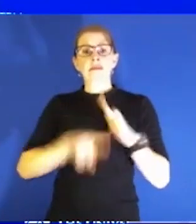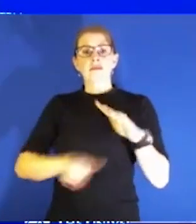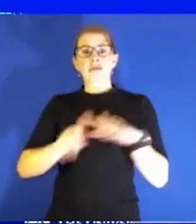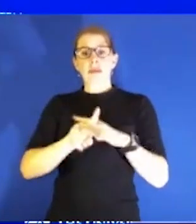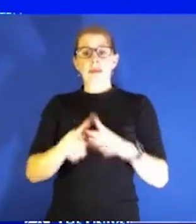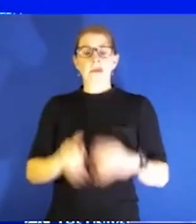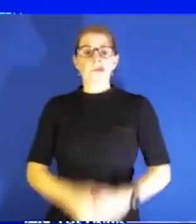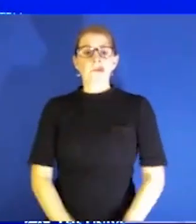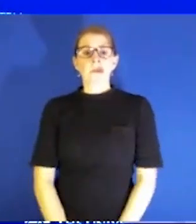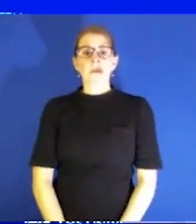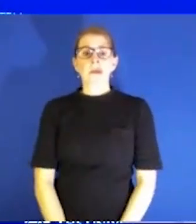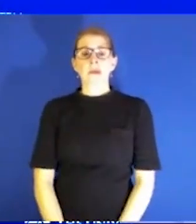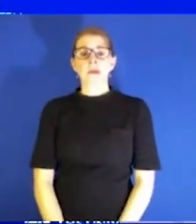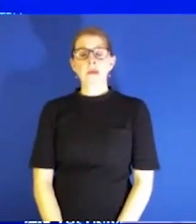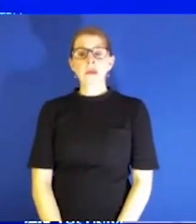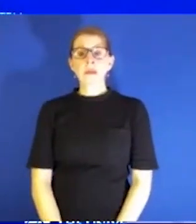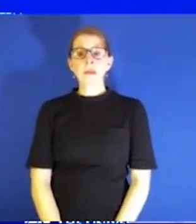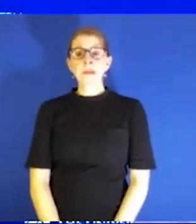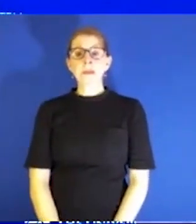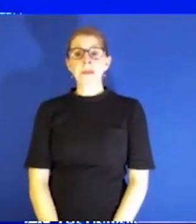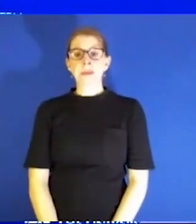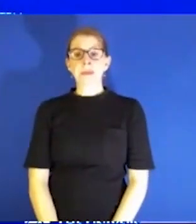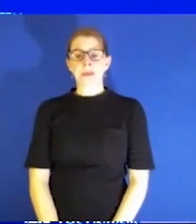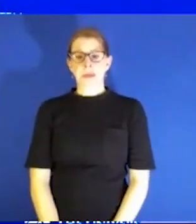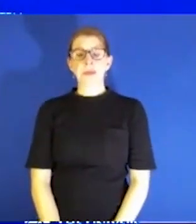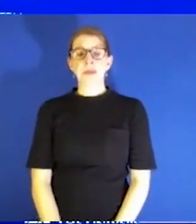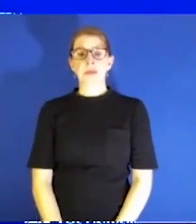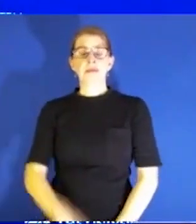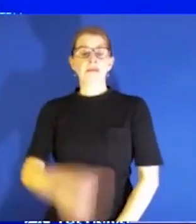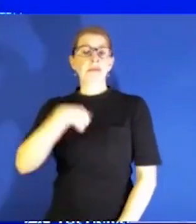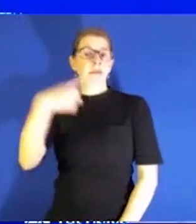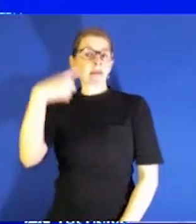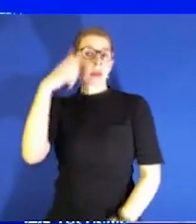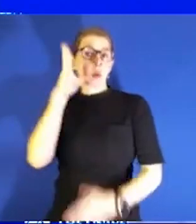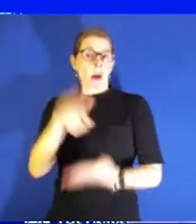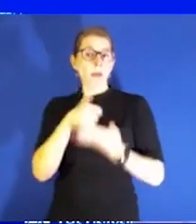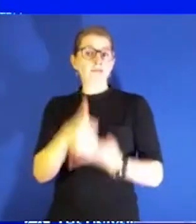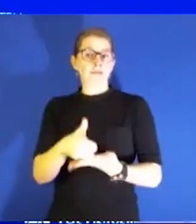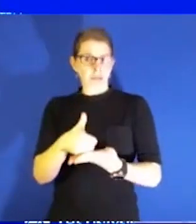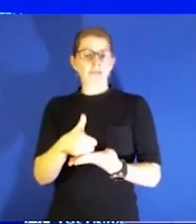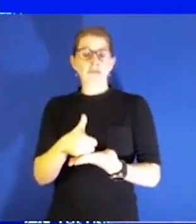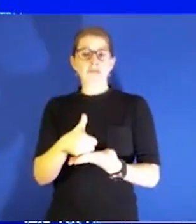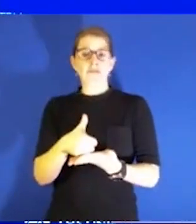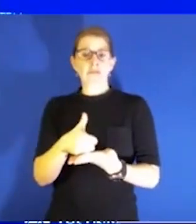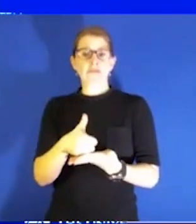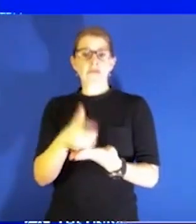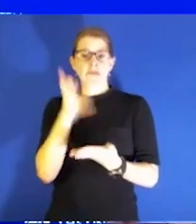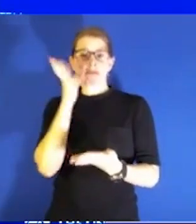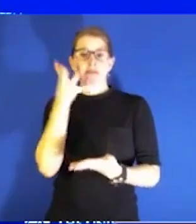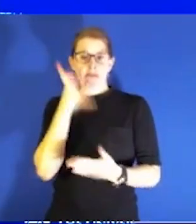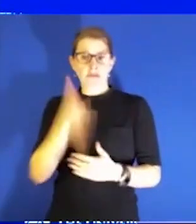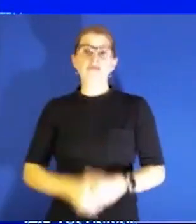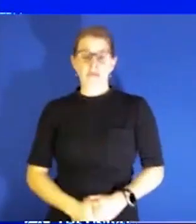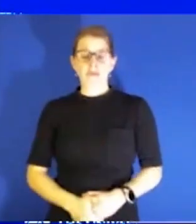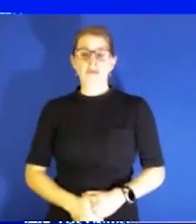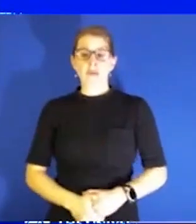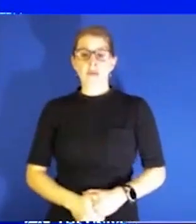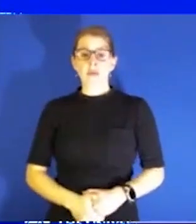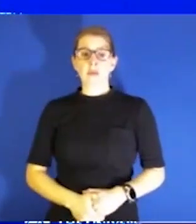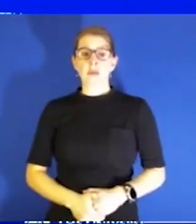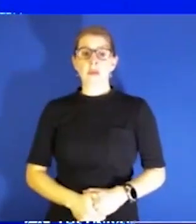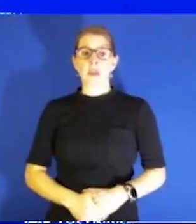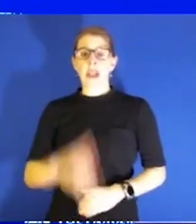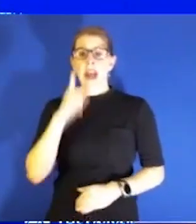entities and multi-system inflammatory disorder. I think it's going to help a lot, and I think that is one more step to